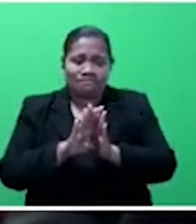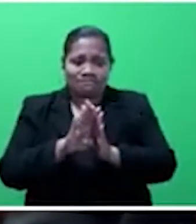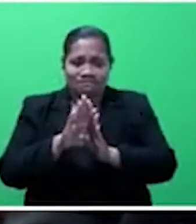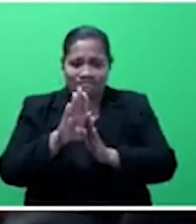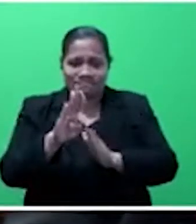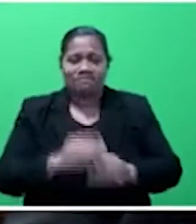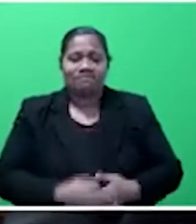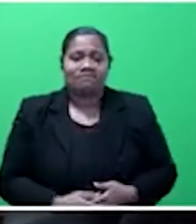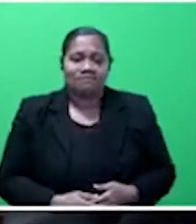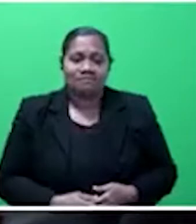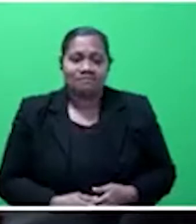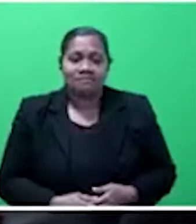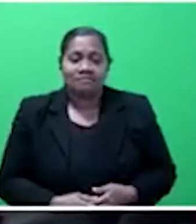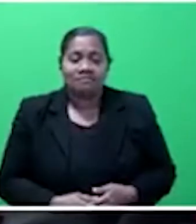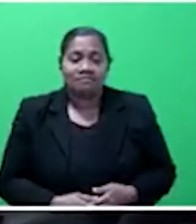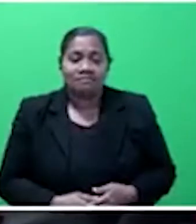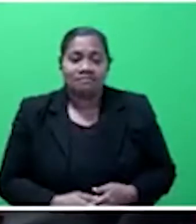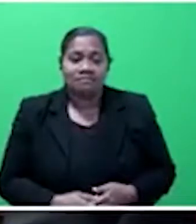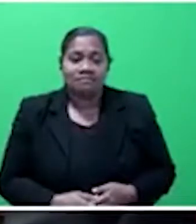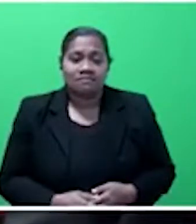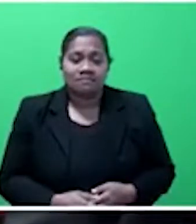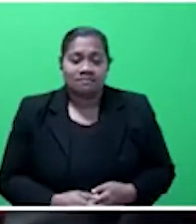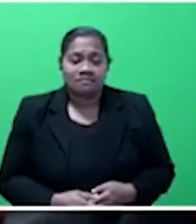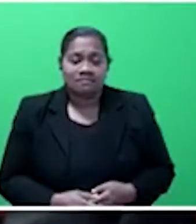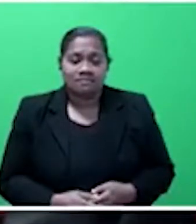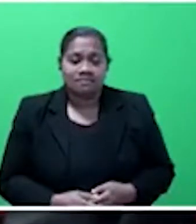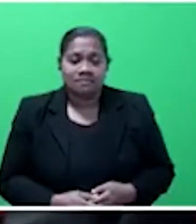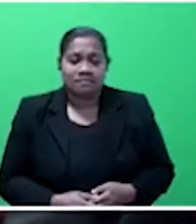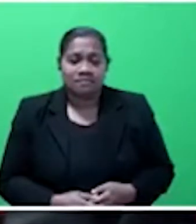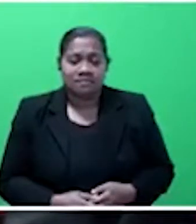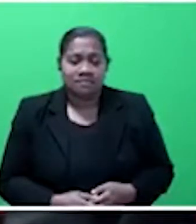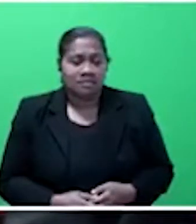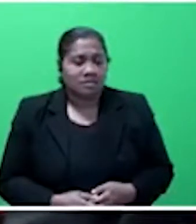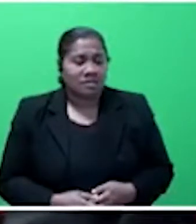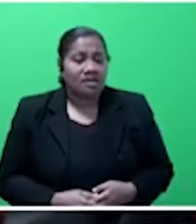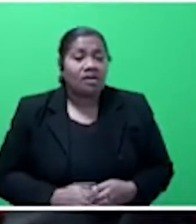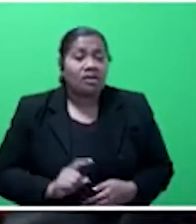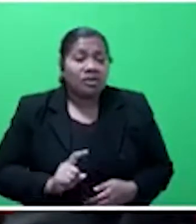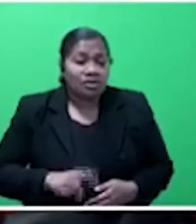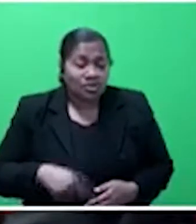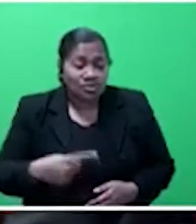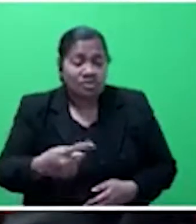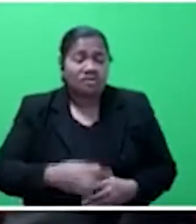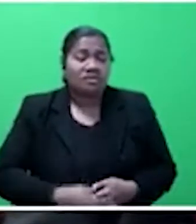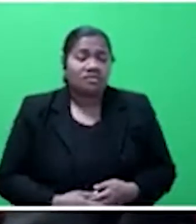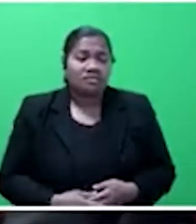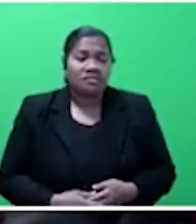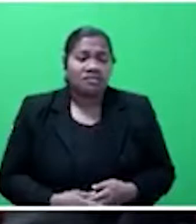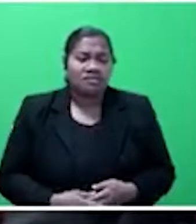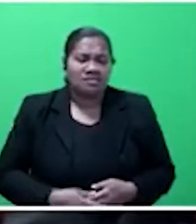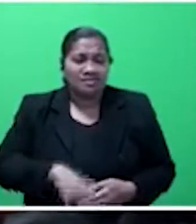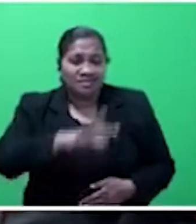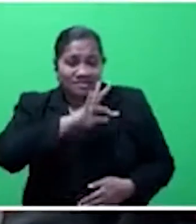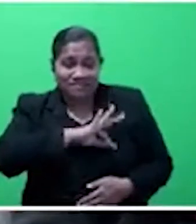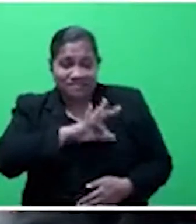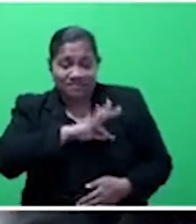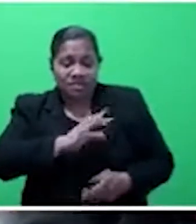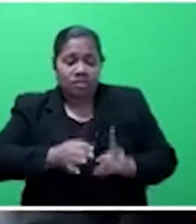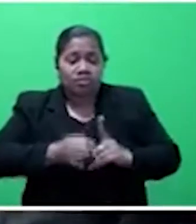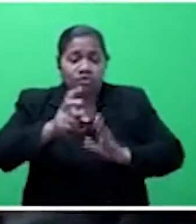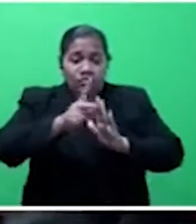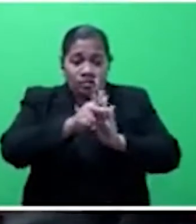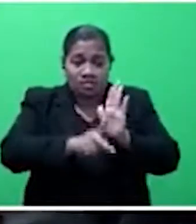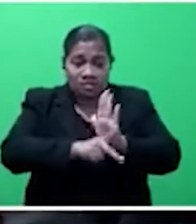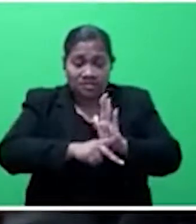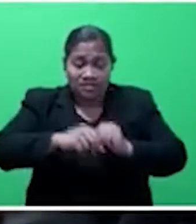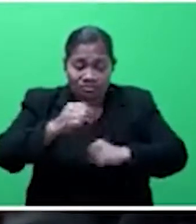manner. By continuing the wide range of tax benefits, Mr. Speaker said, and improved policy and structural conditions for the